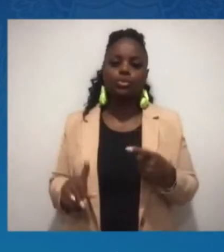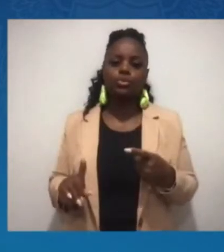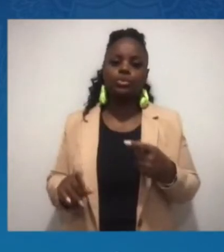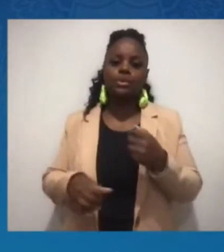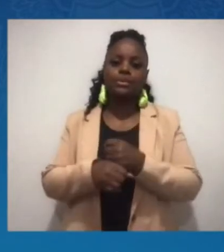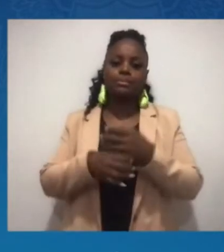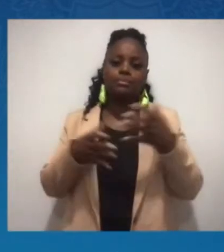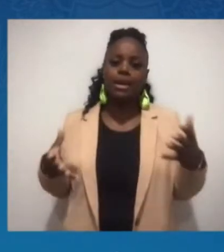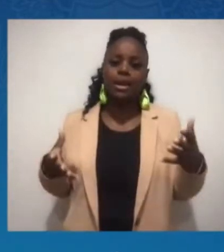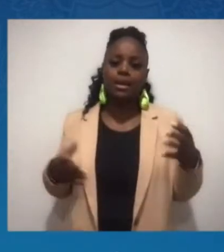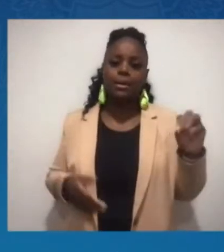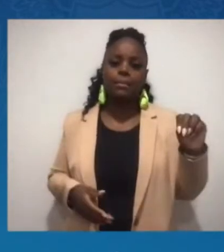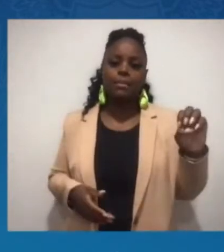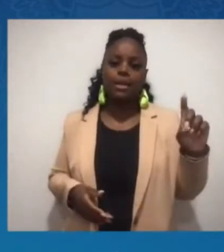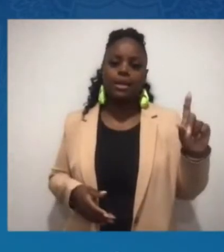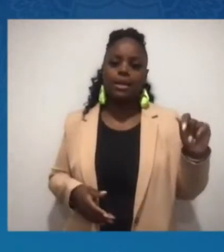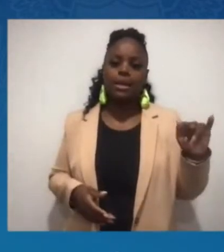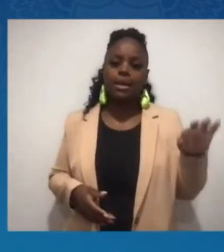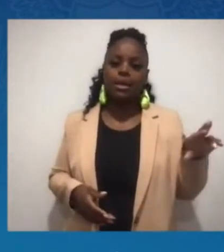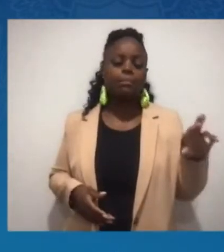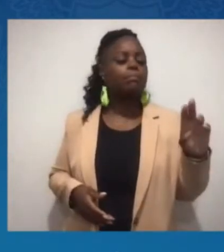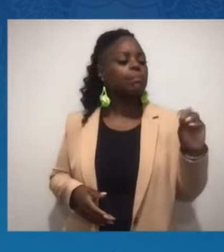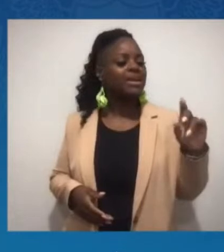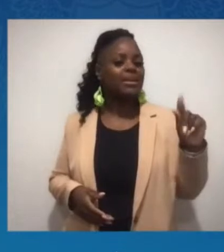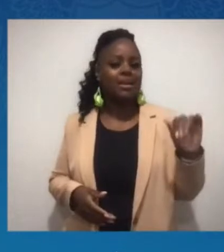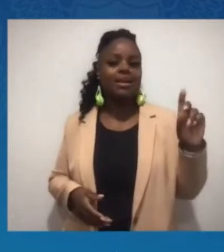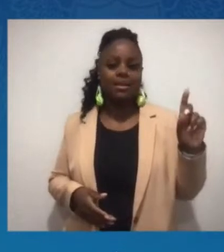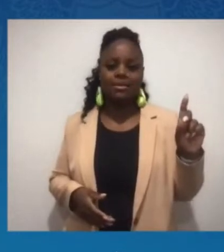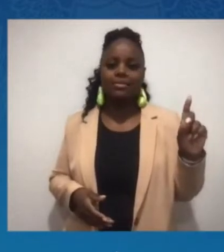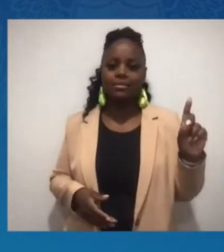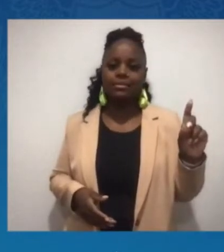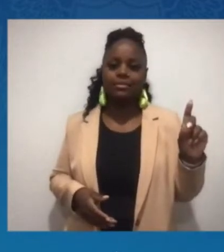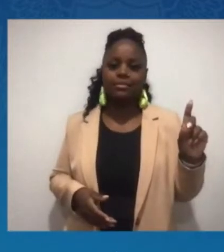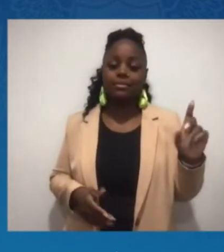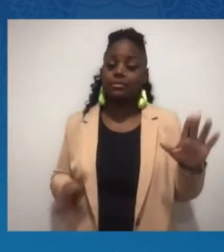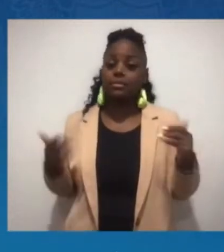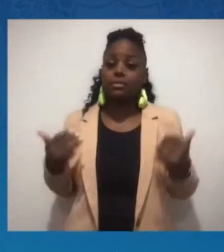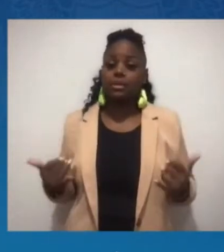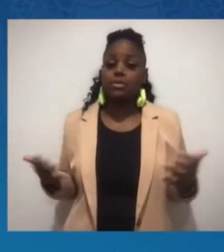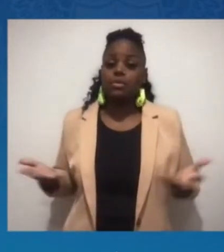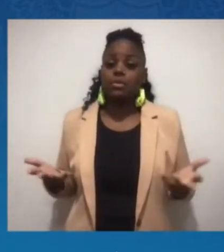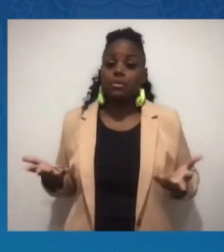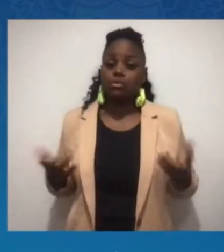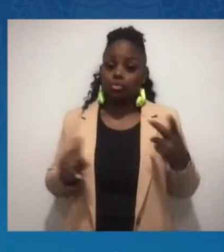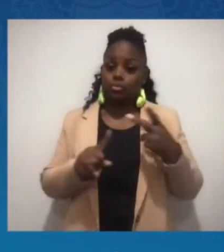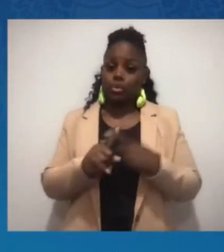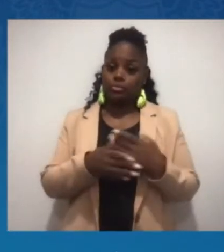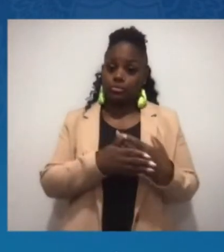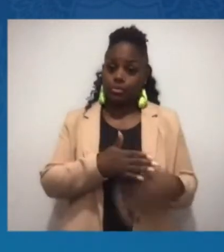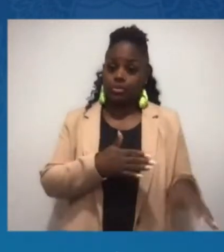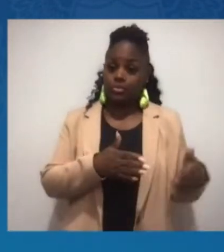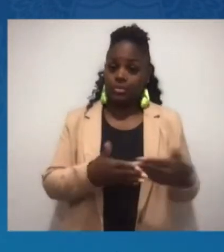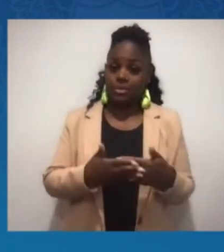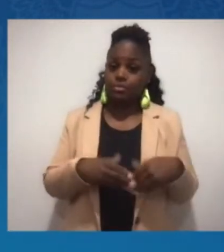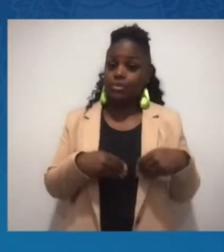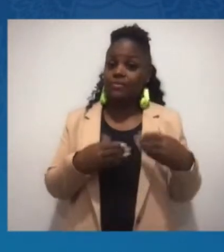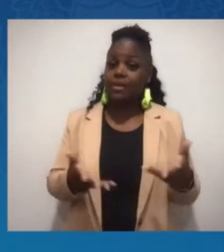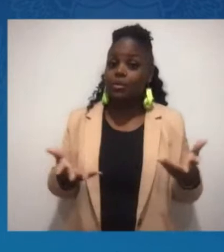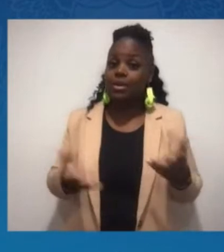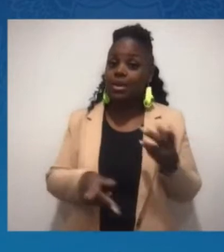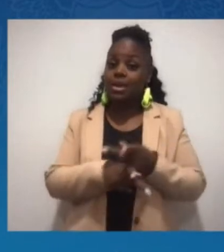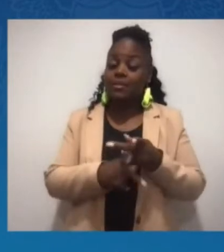coverage postpartum from what it has been, which is 2 months, after she just gave birth to a human being, to